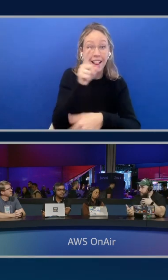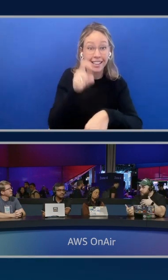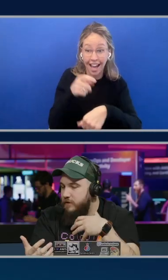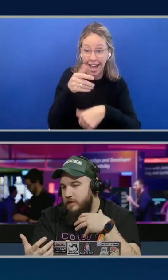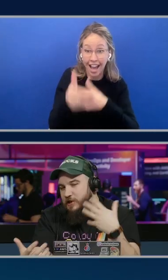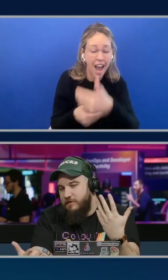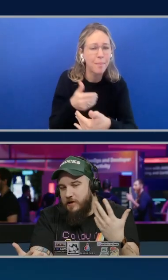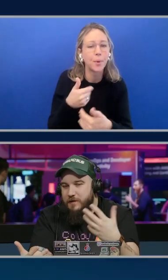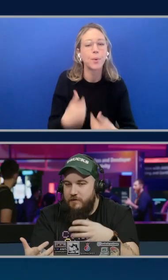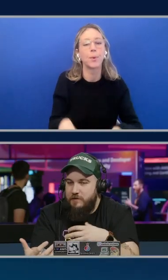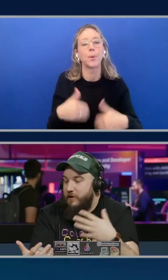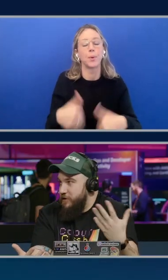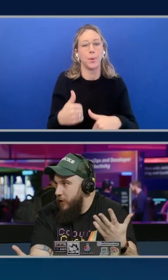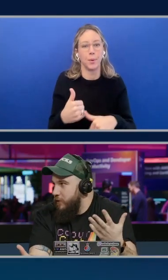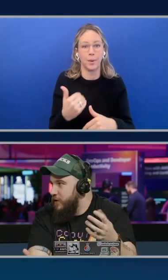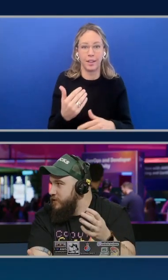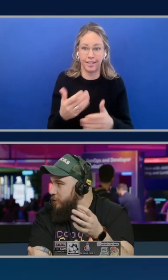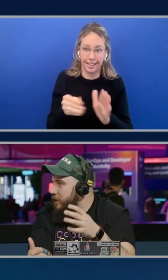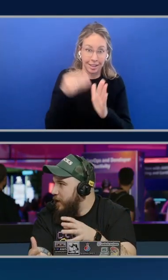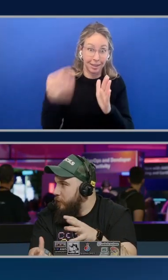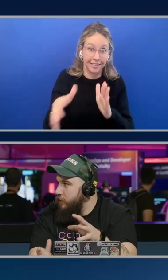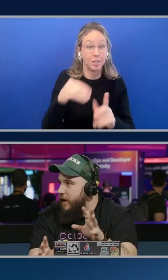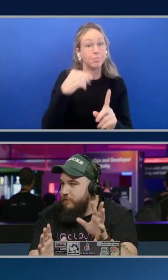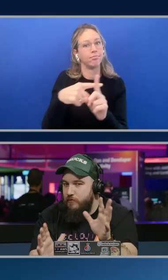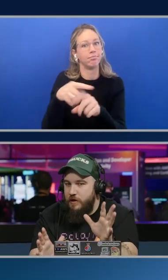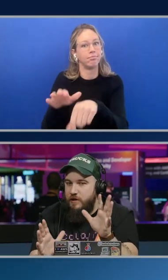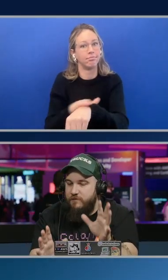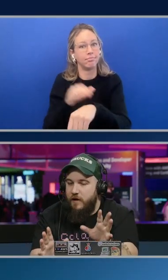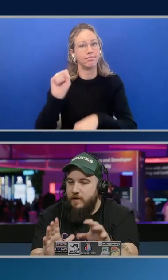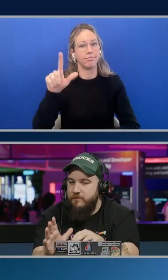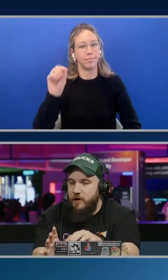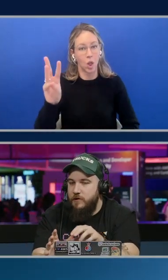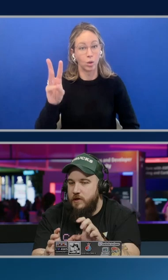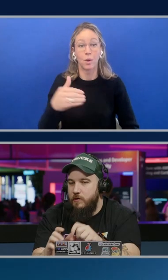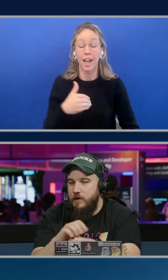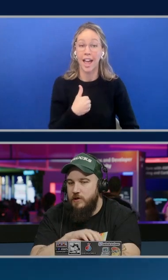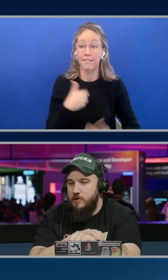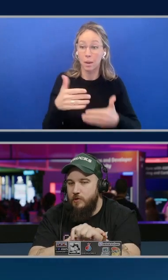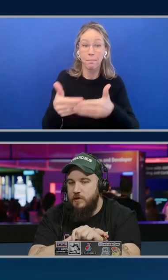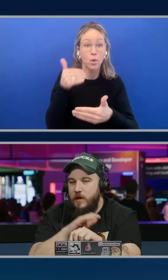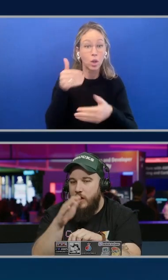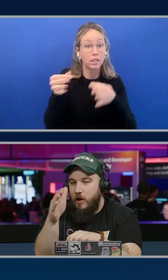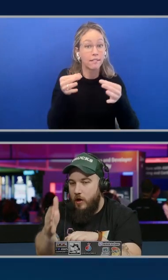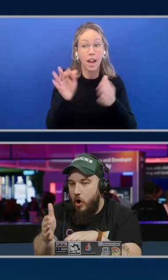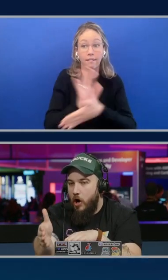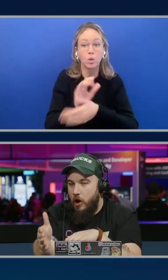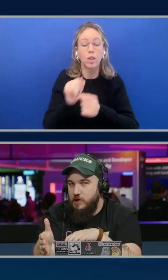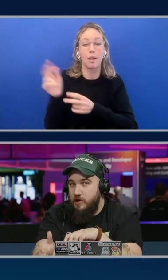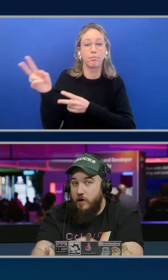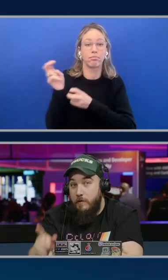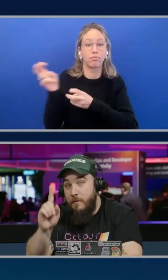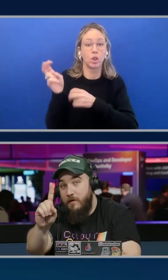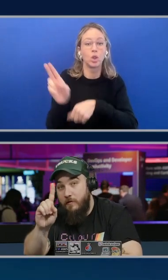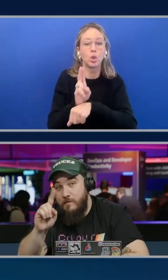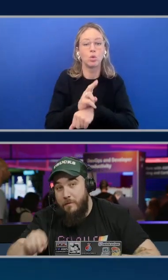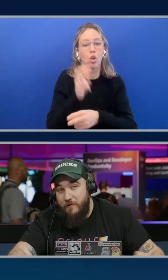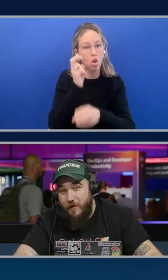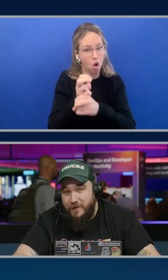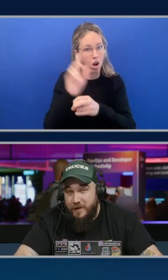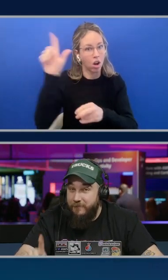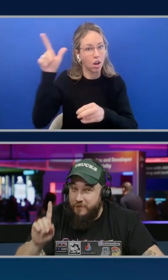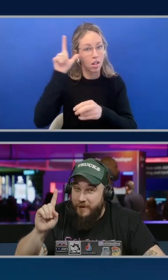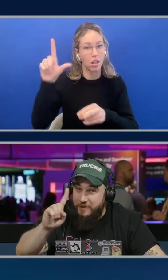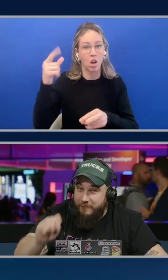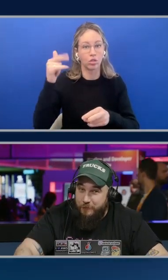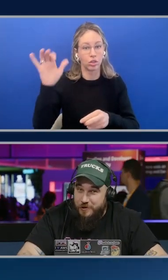expensive. It's not just very expensive, it's very slow. So being able to have predefined videos and you can just use hard logic here. Remember,